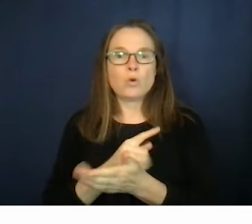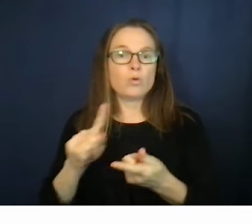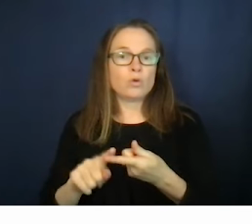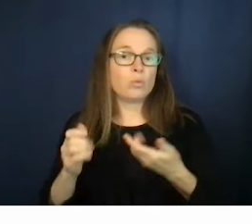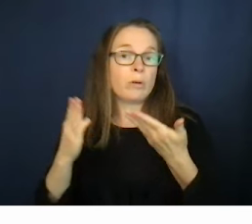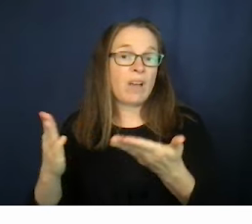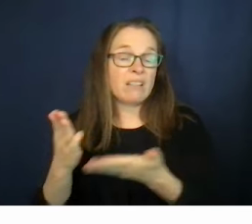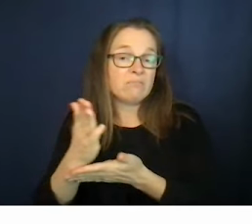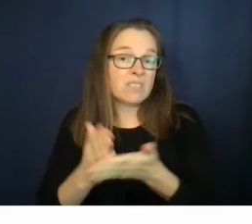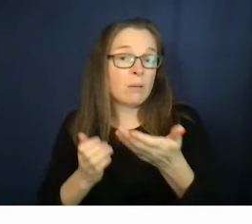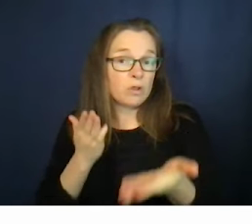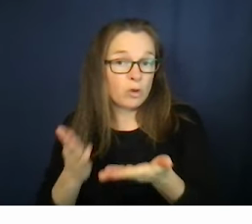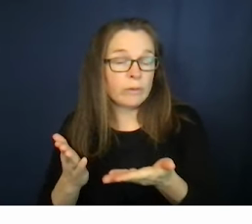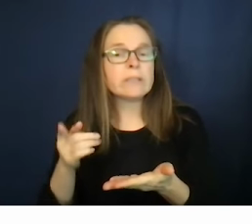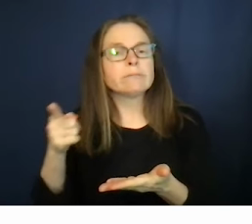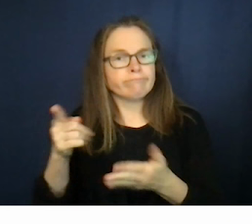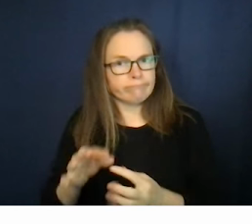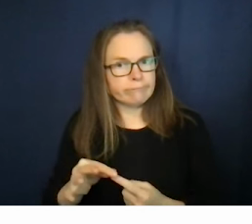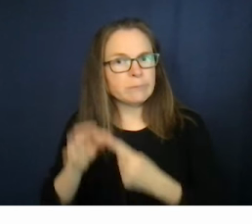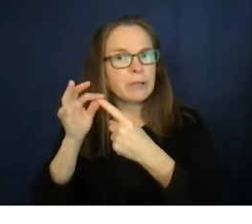certain services.